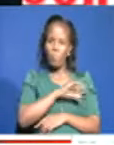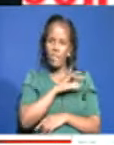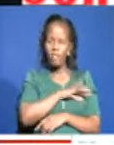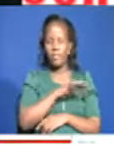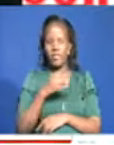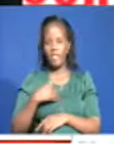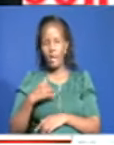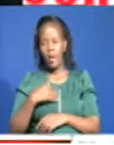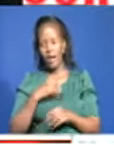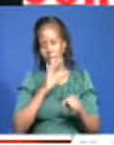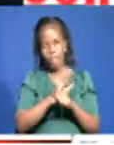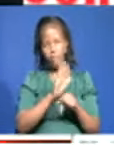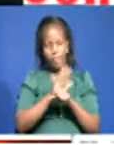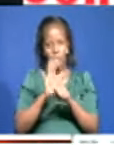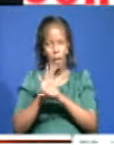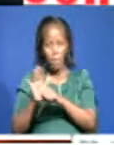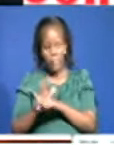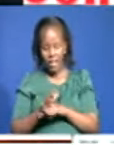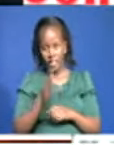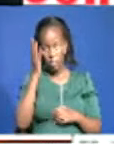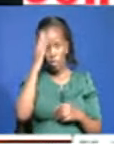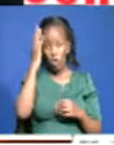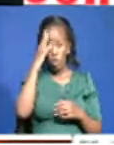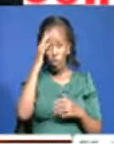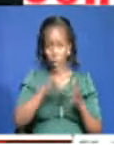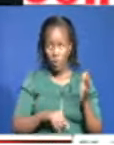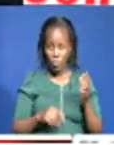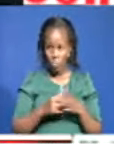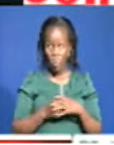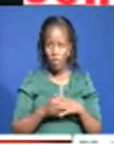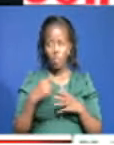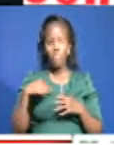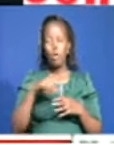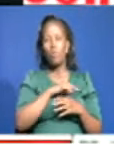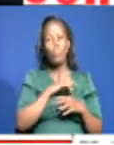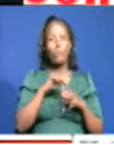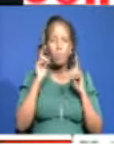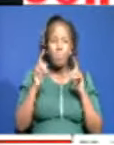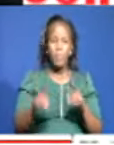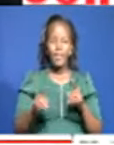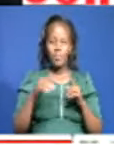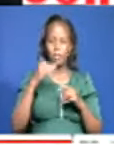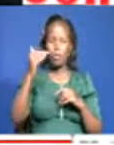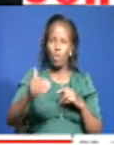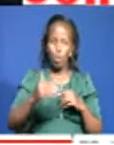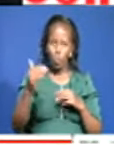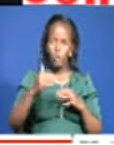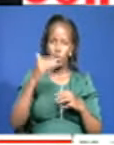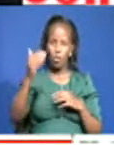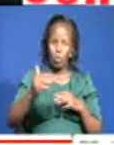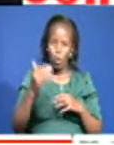overcoming all that and knowing that the show must always, always go on.